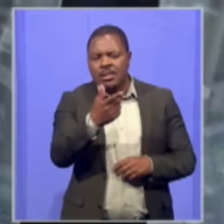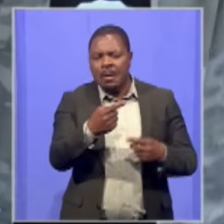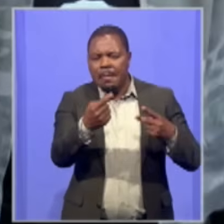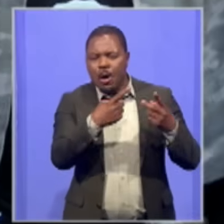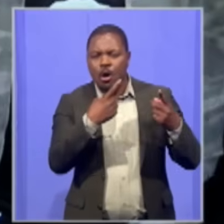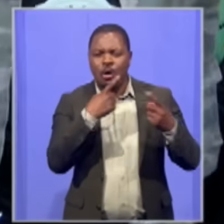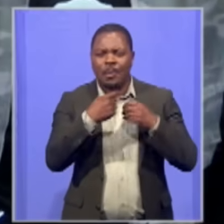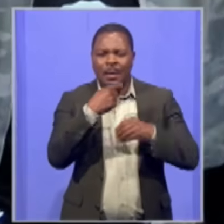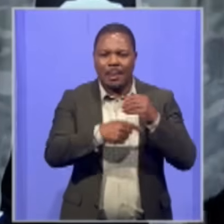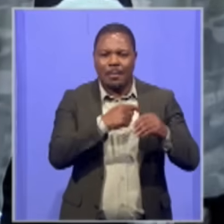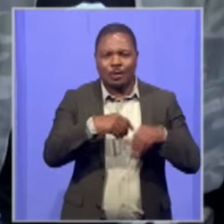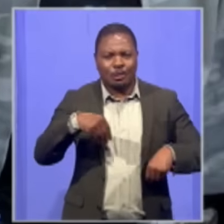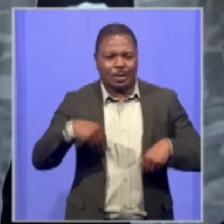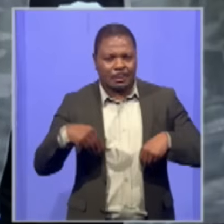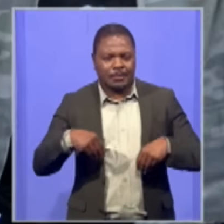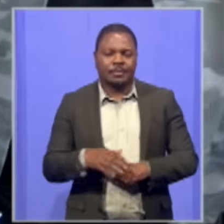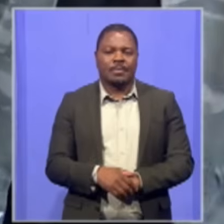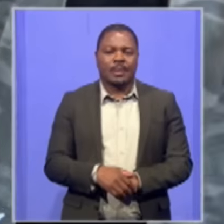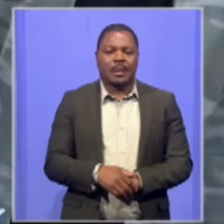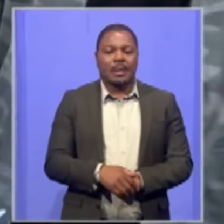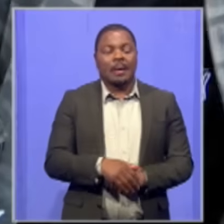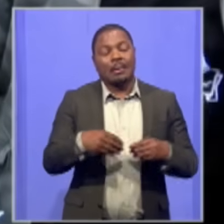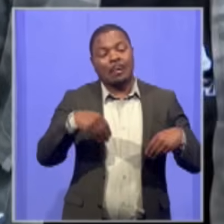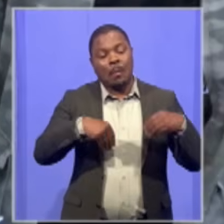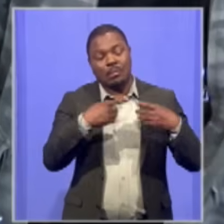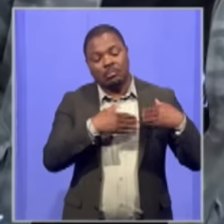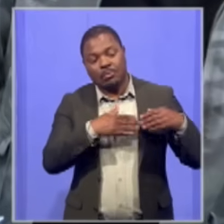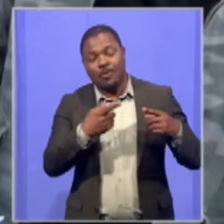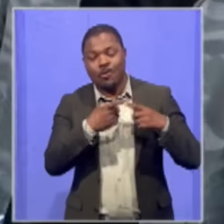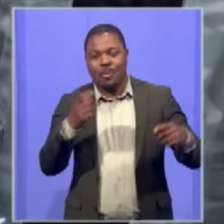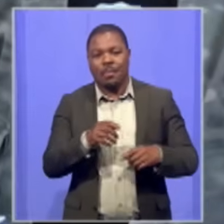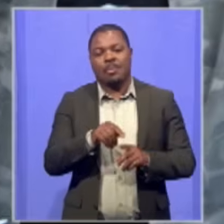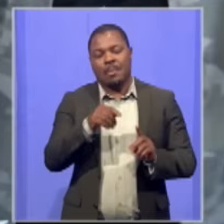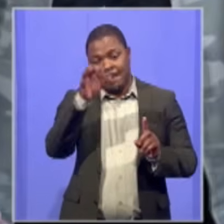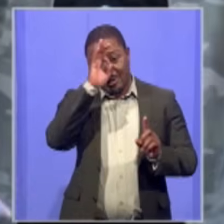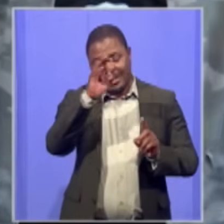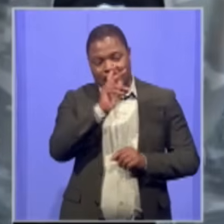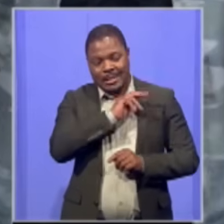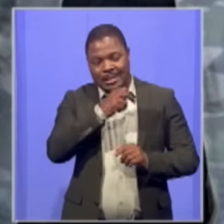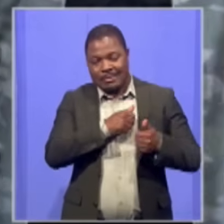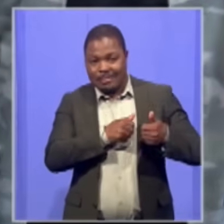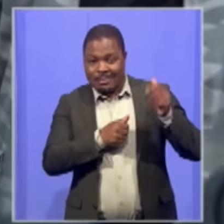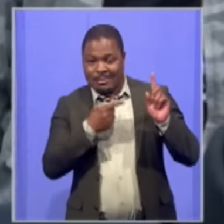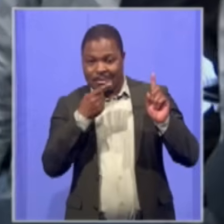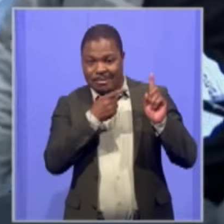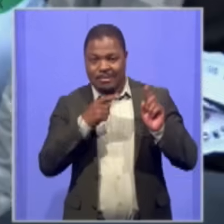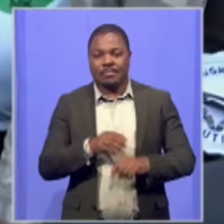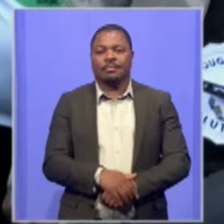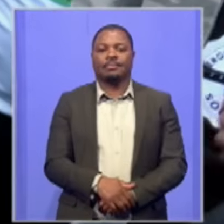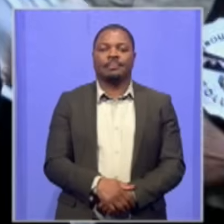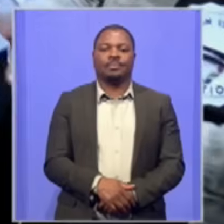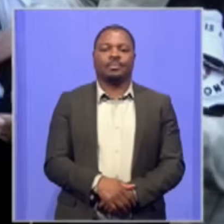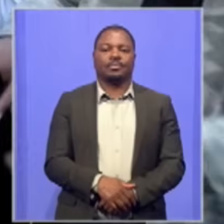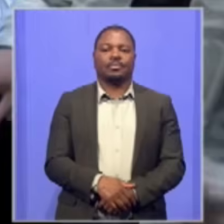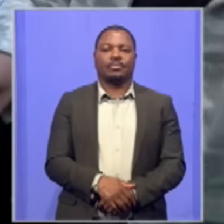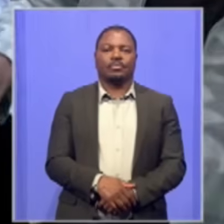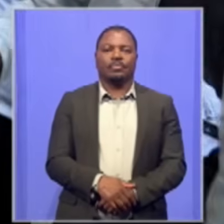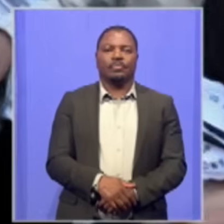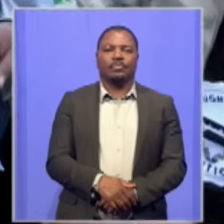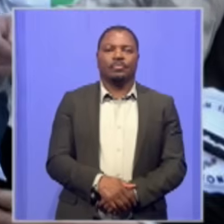dipelaelo tsa ditiro tsa bonwenwe tseo di tlhagisitsweng ke Mkhwanazi. Sentle English, SABC